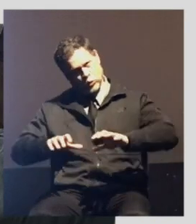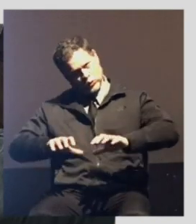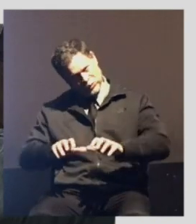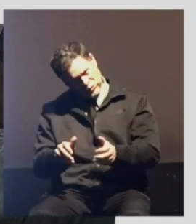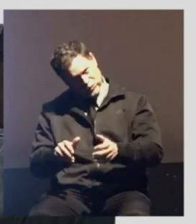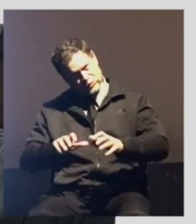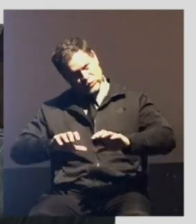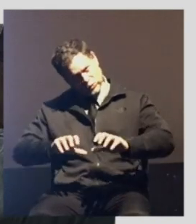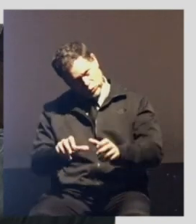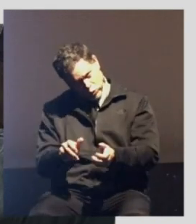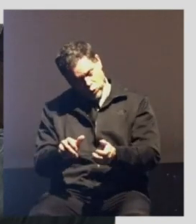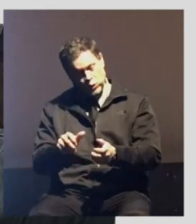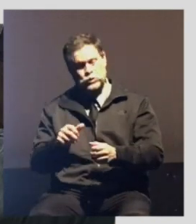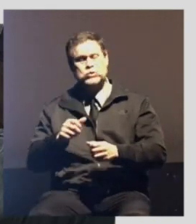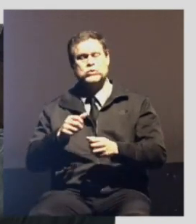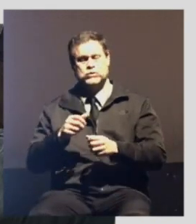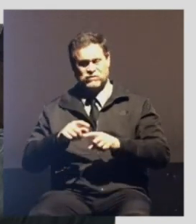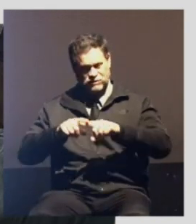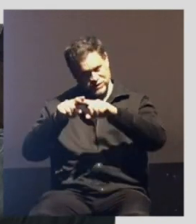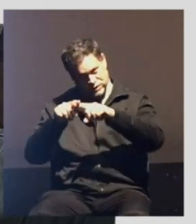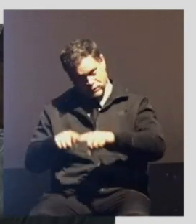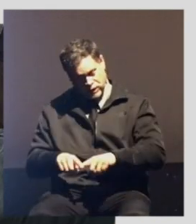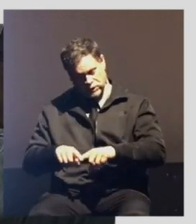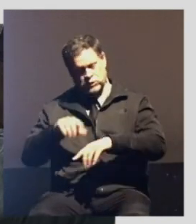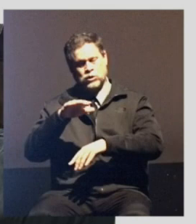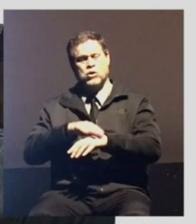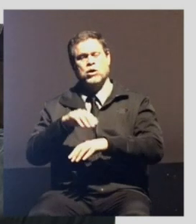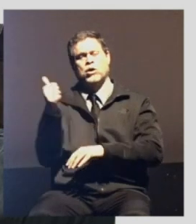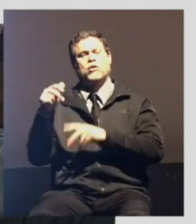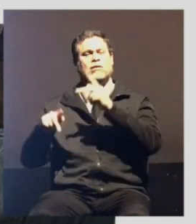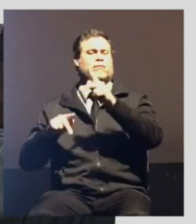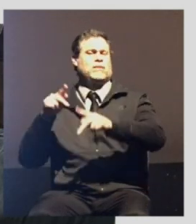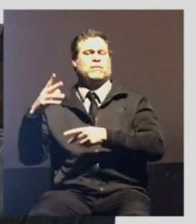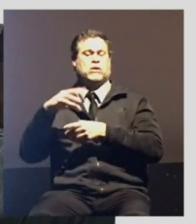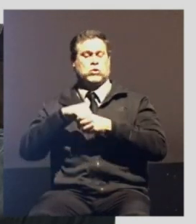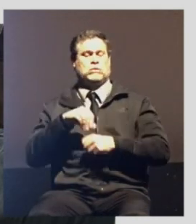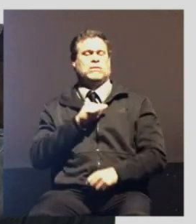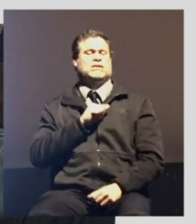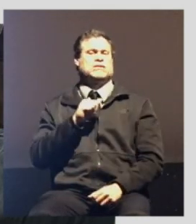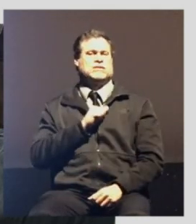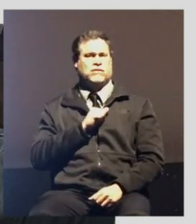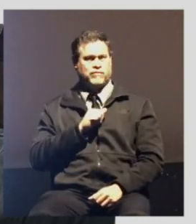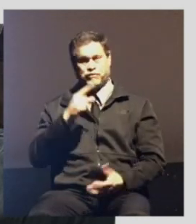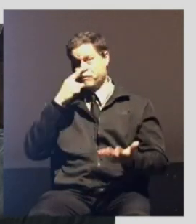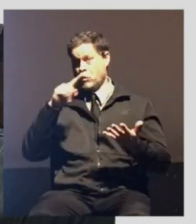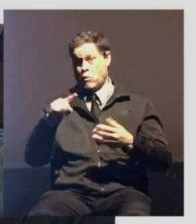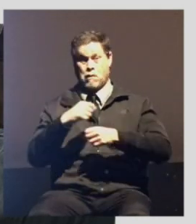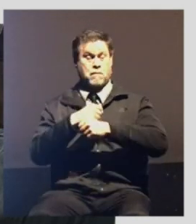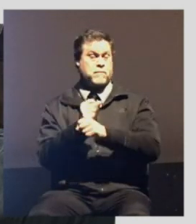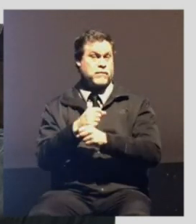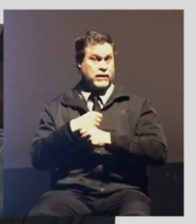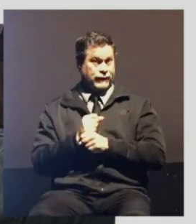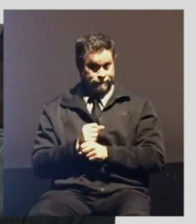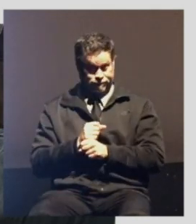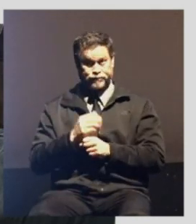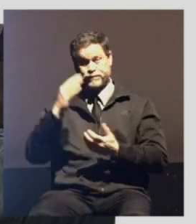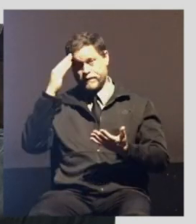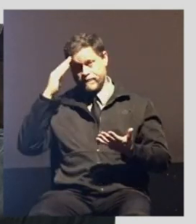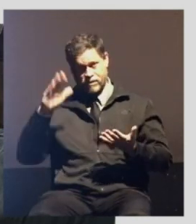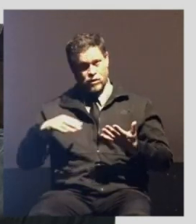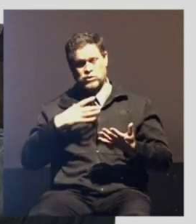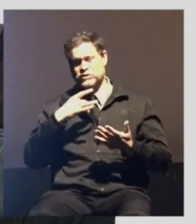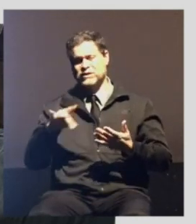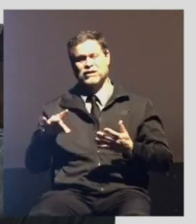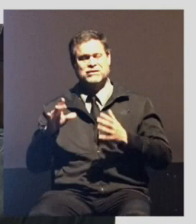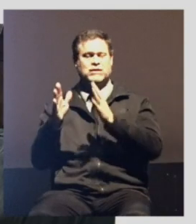the roti. And so she was very dependent on other people, including myself, which I don't mind making them, but you know, I know that she didn't